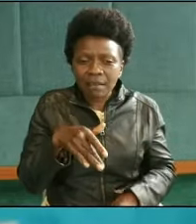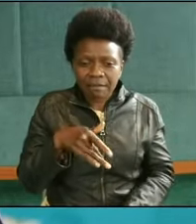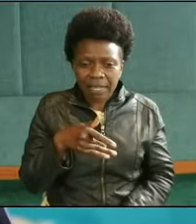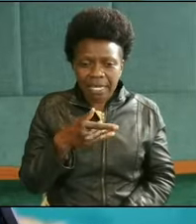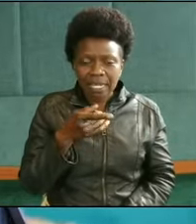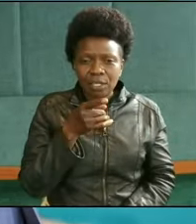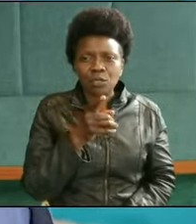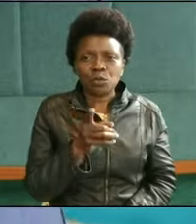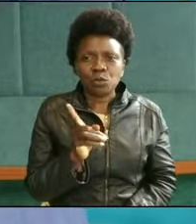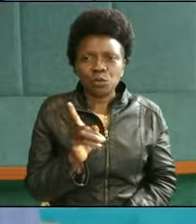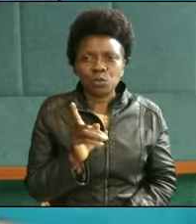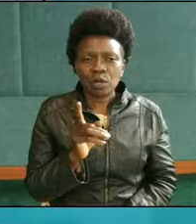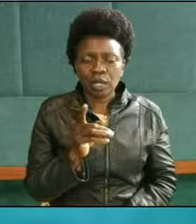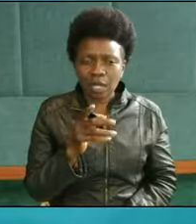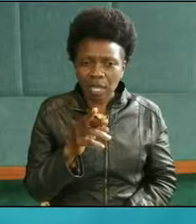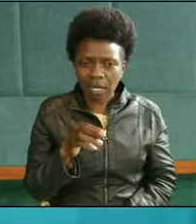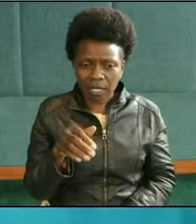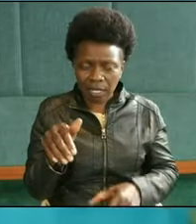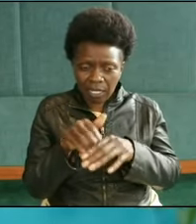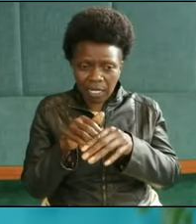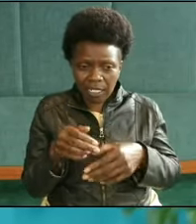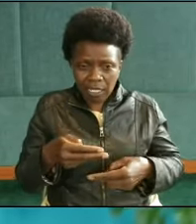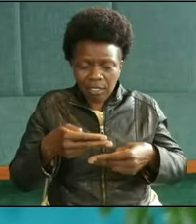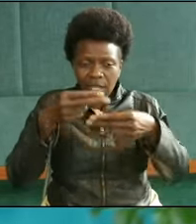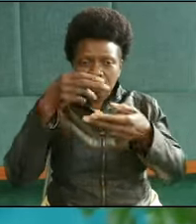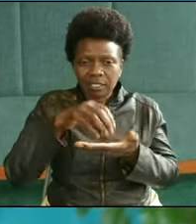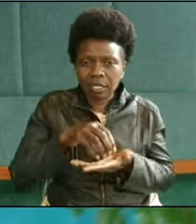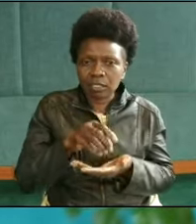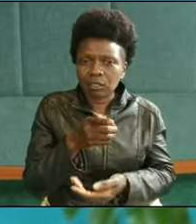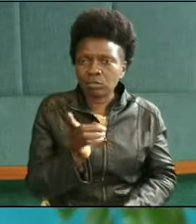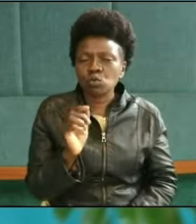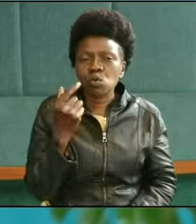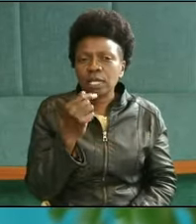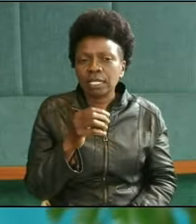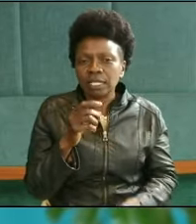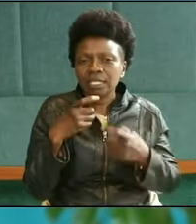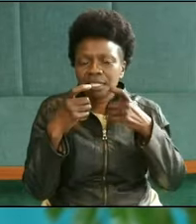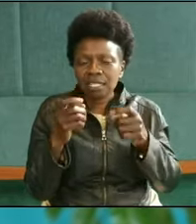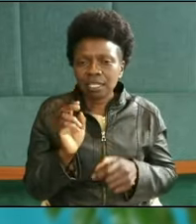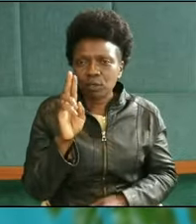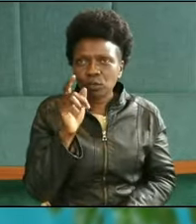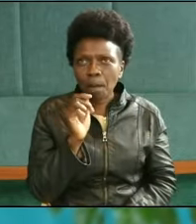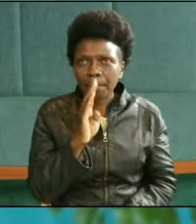feeling you are entering a higher status. Those people who are sinning seems to be